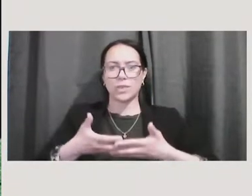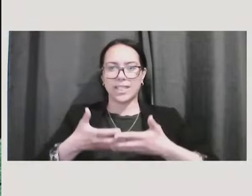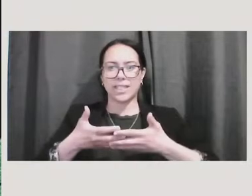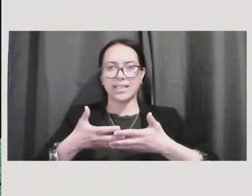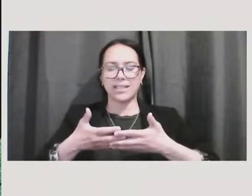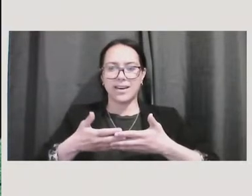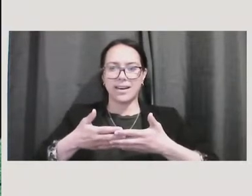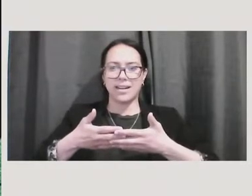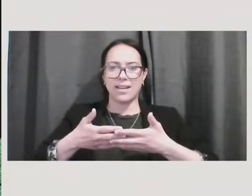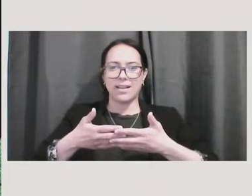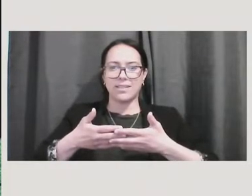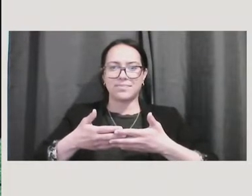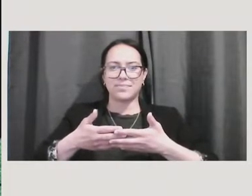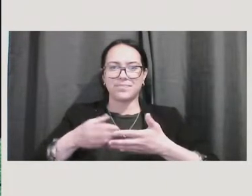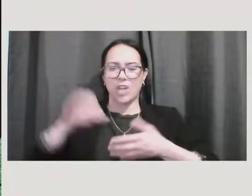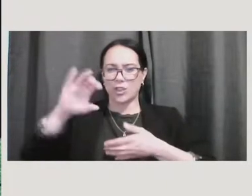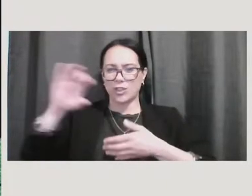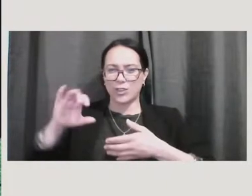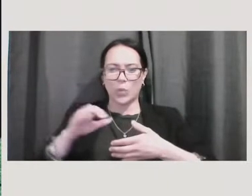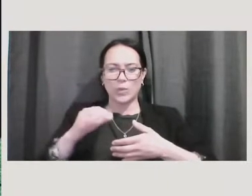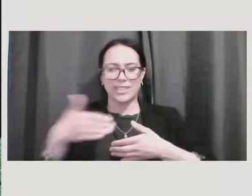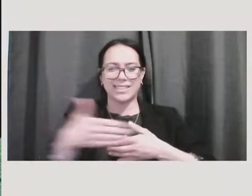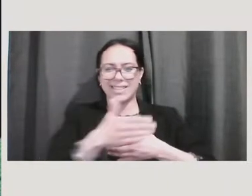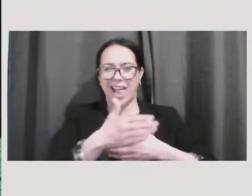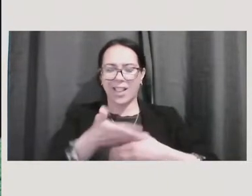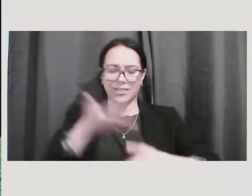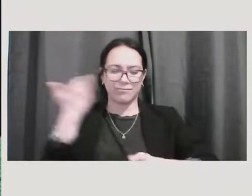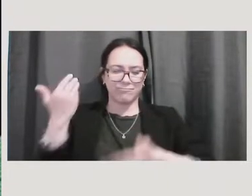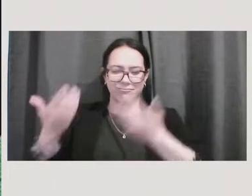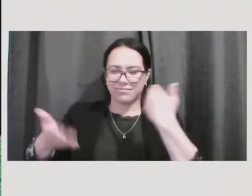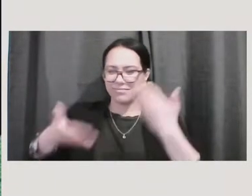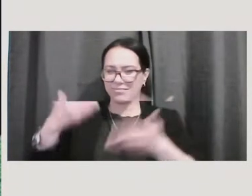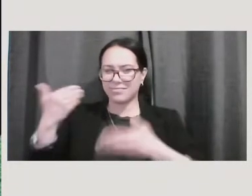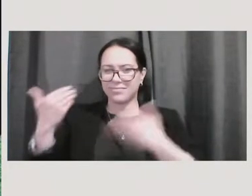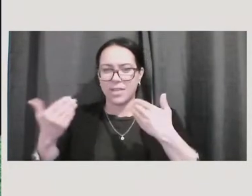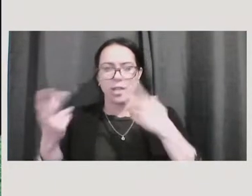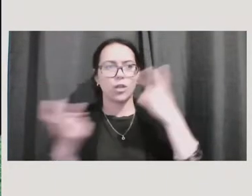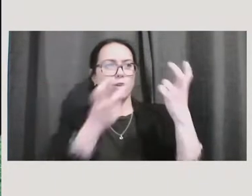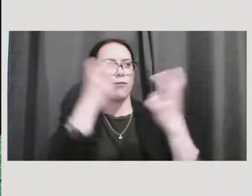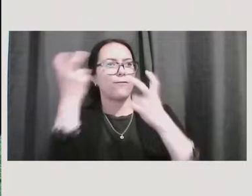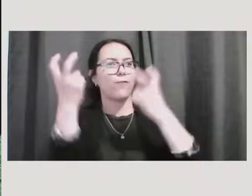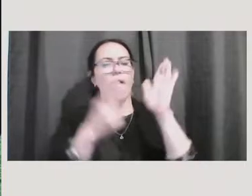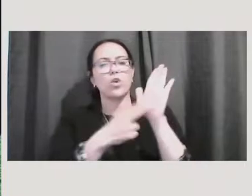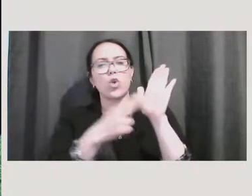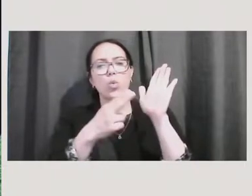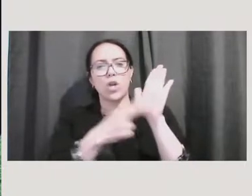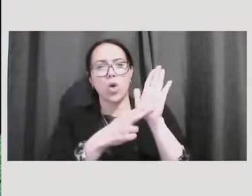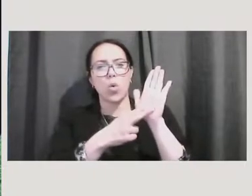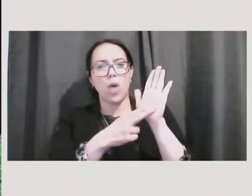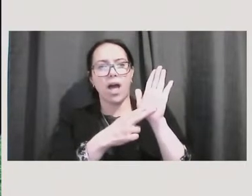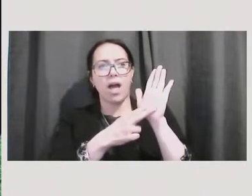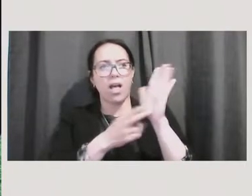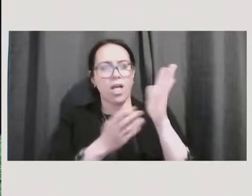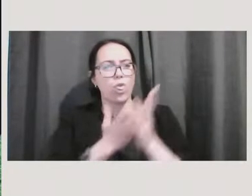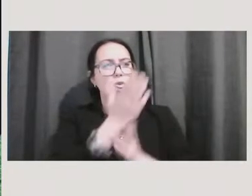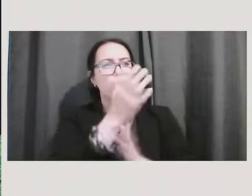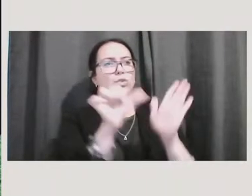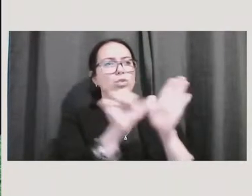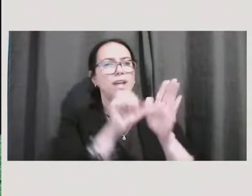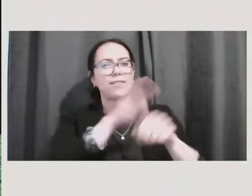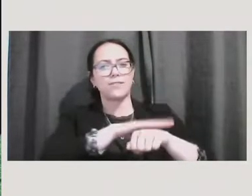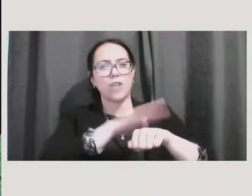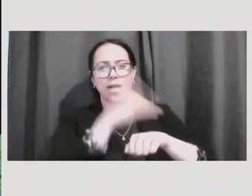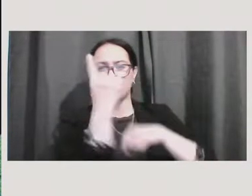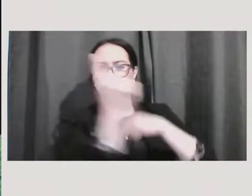you find luanua in the eye of hurricanes celebrate Thunder